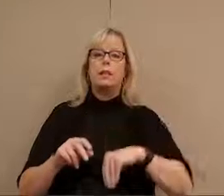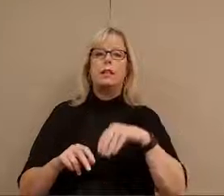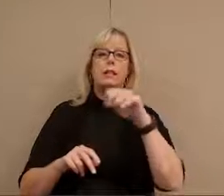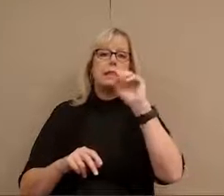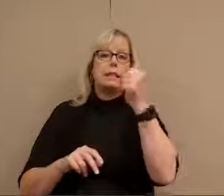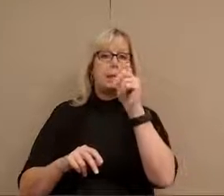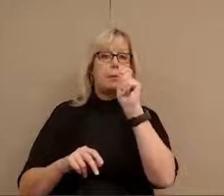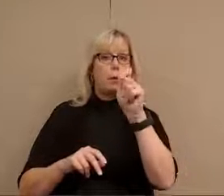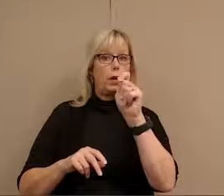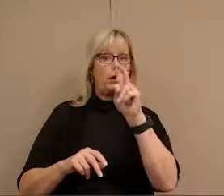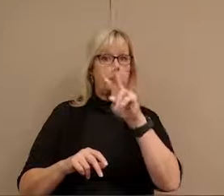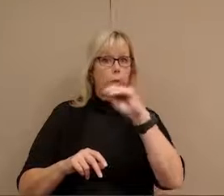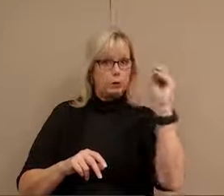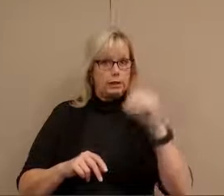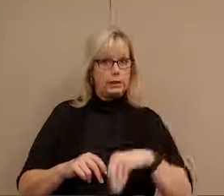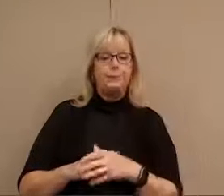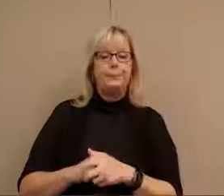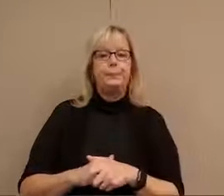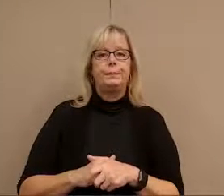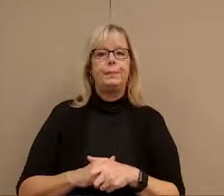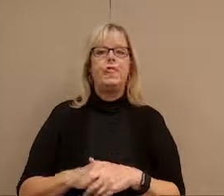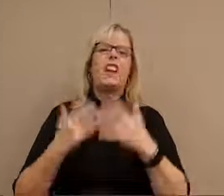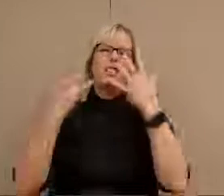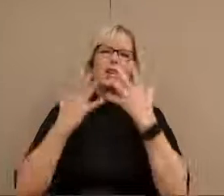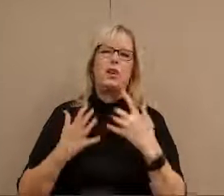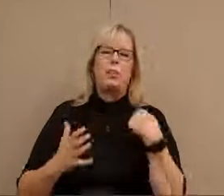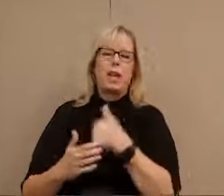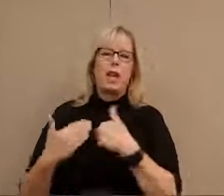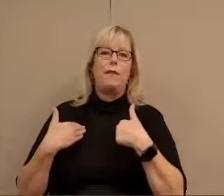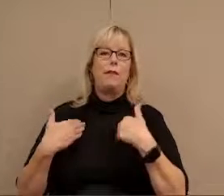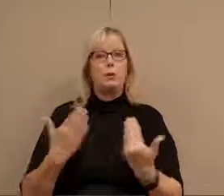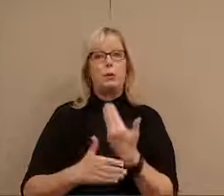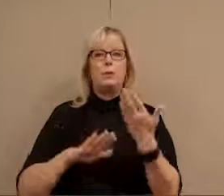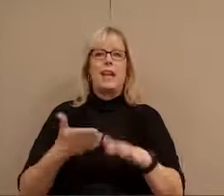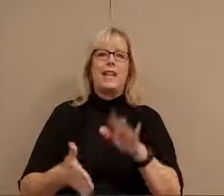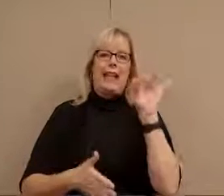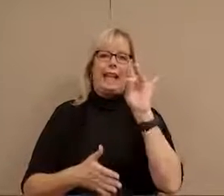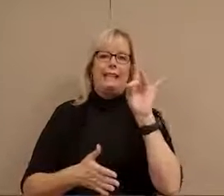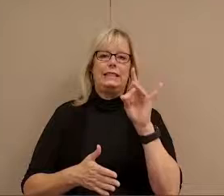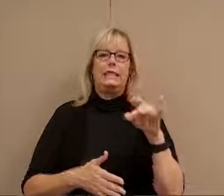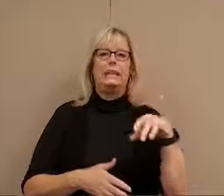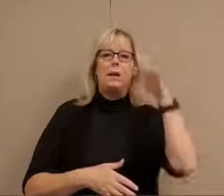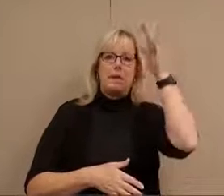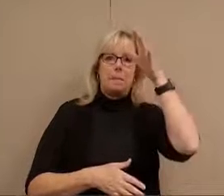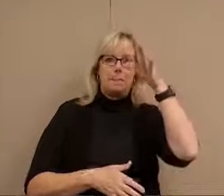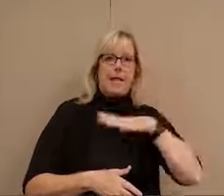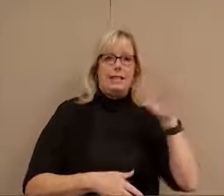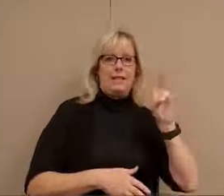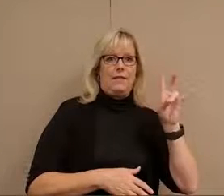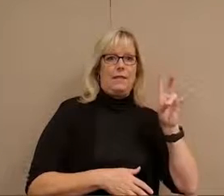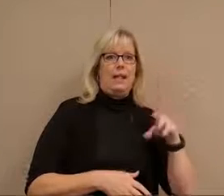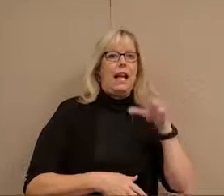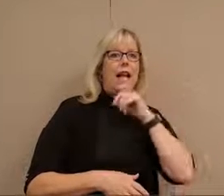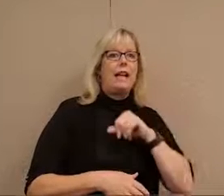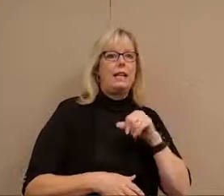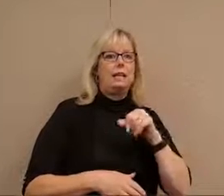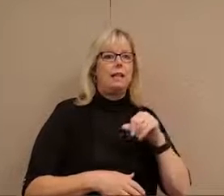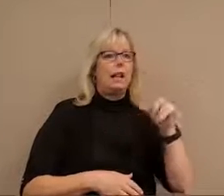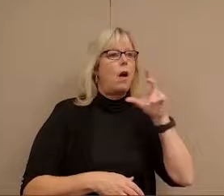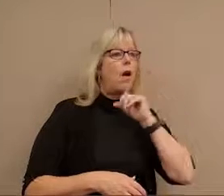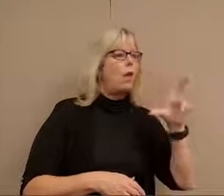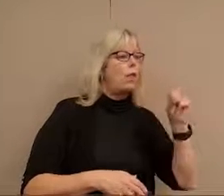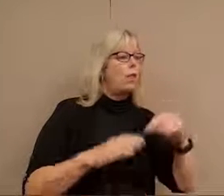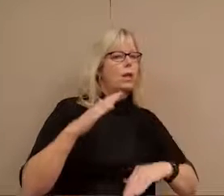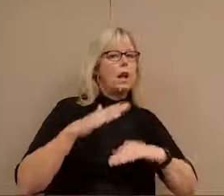at 10.2%. Unfortunately, we have 8 new deaths to announce today, 7 males ranging in age from 30s